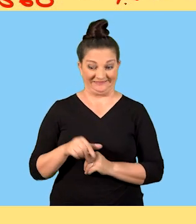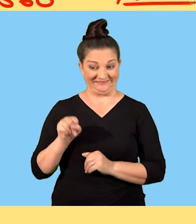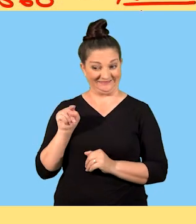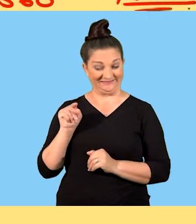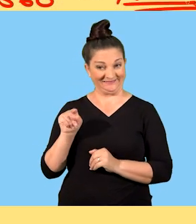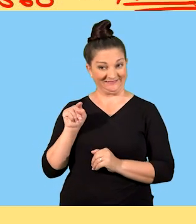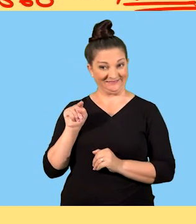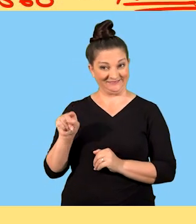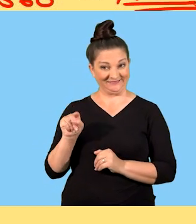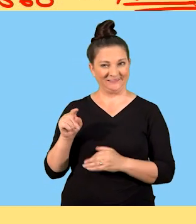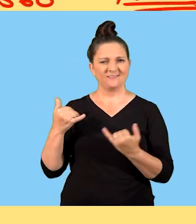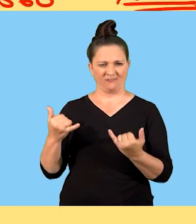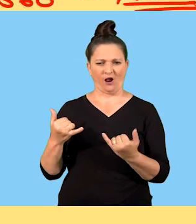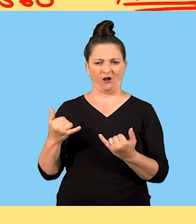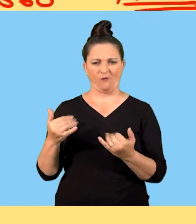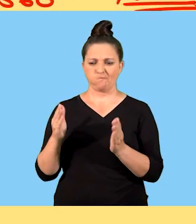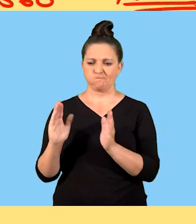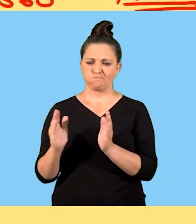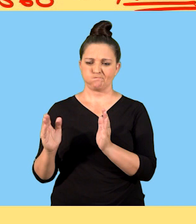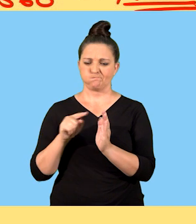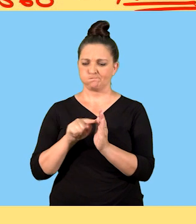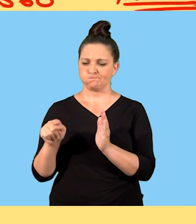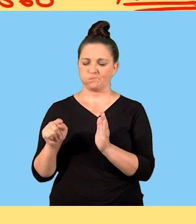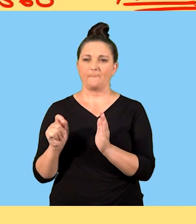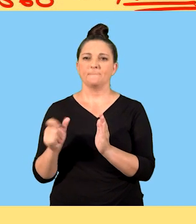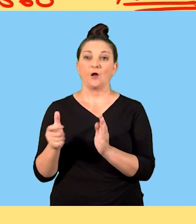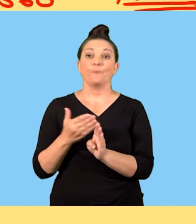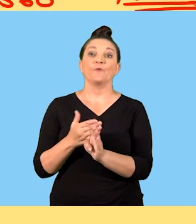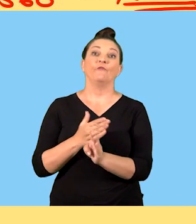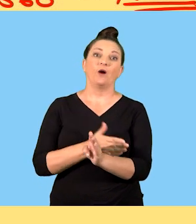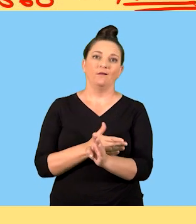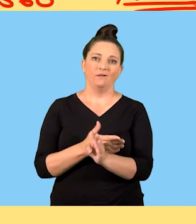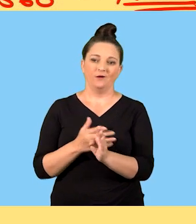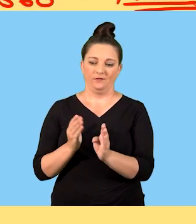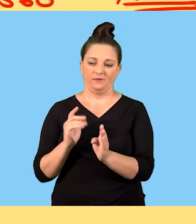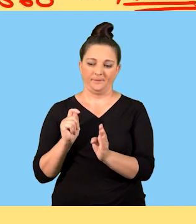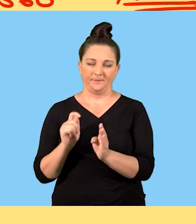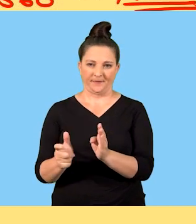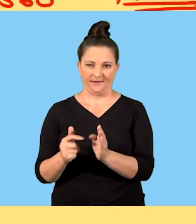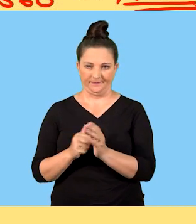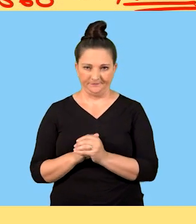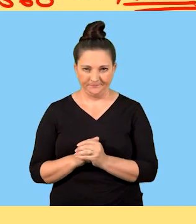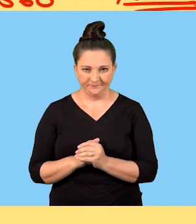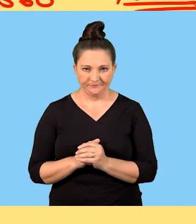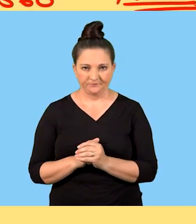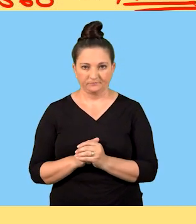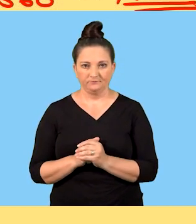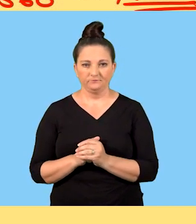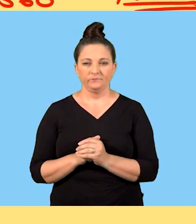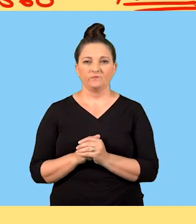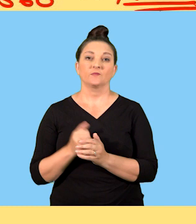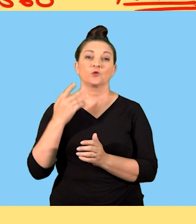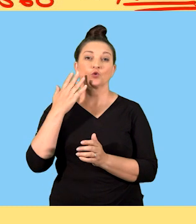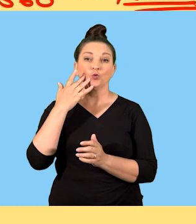520. This is the period that has been paid in advance. Once we have